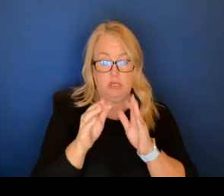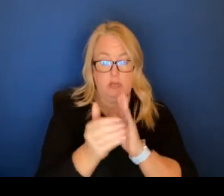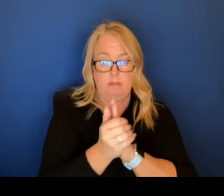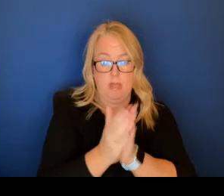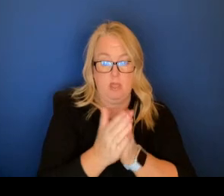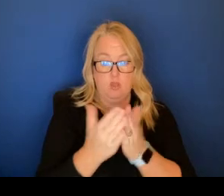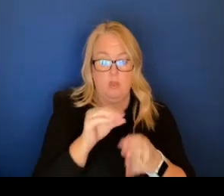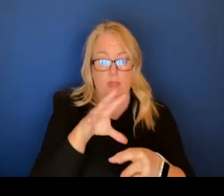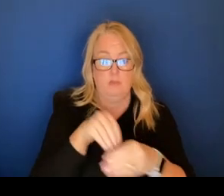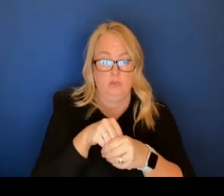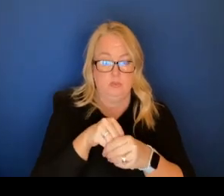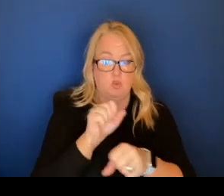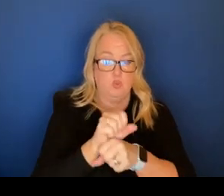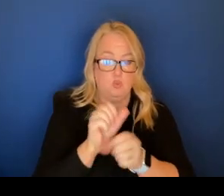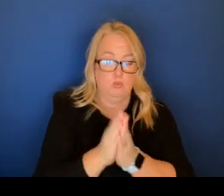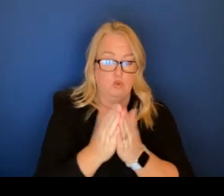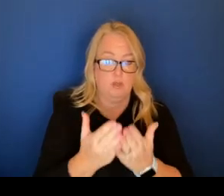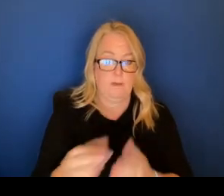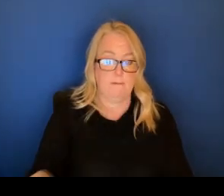Workbook.